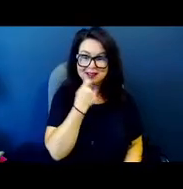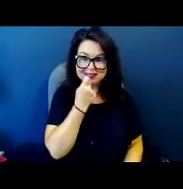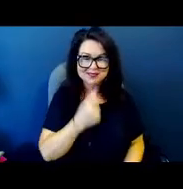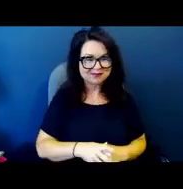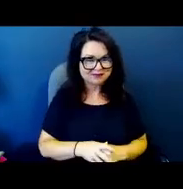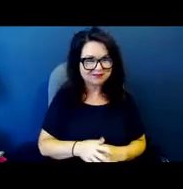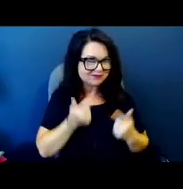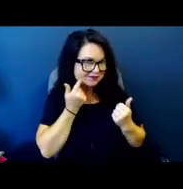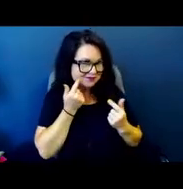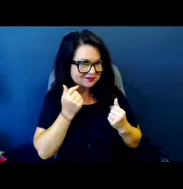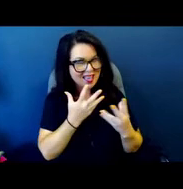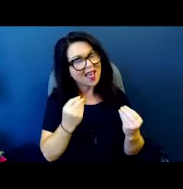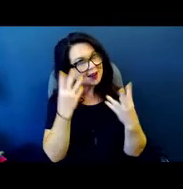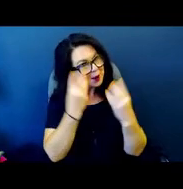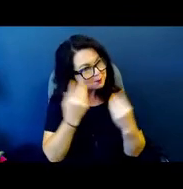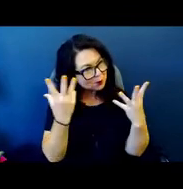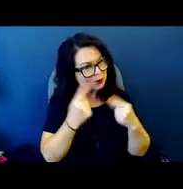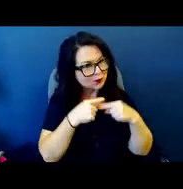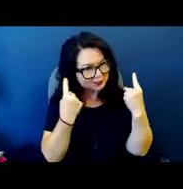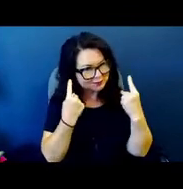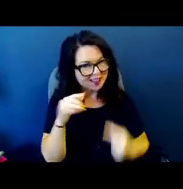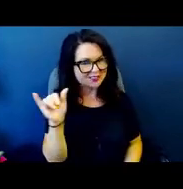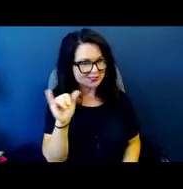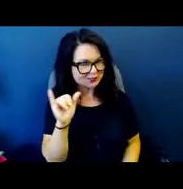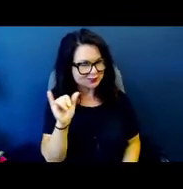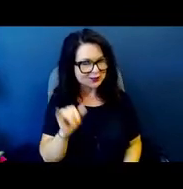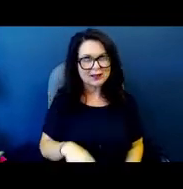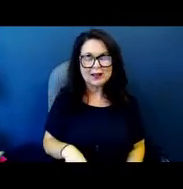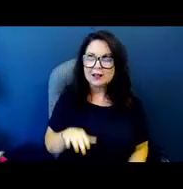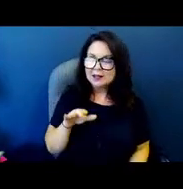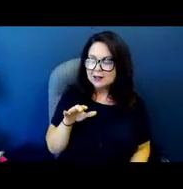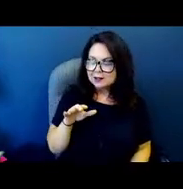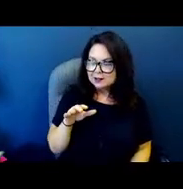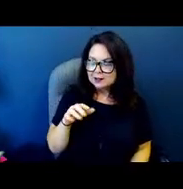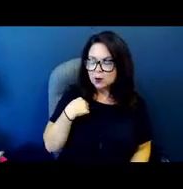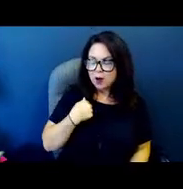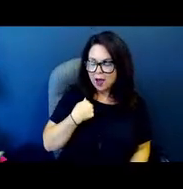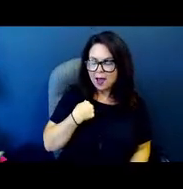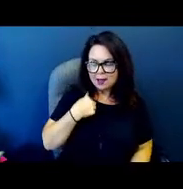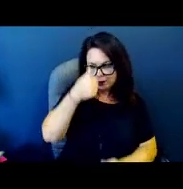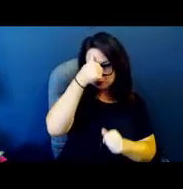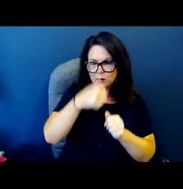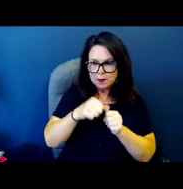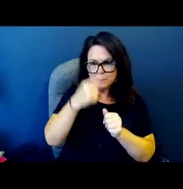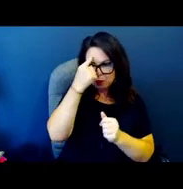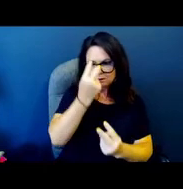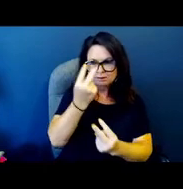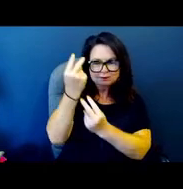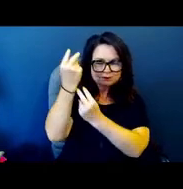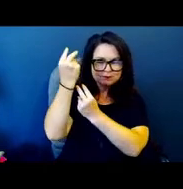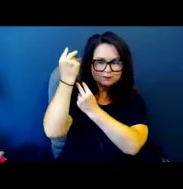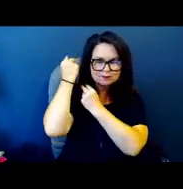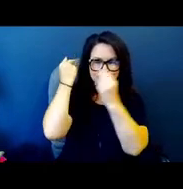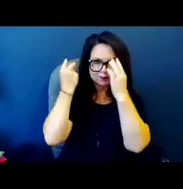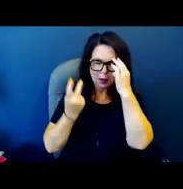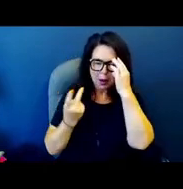We had a beautiful smile to compliment that. So Anastasia, I think back on our relationship and